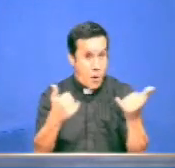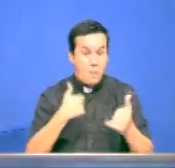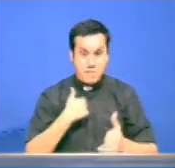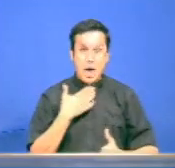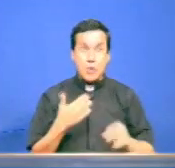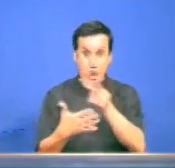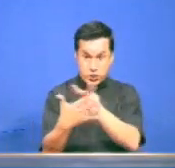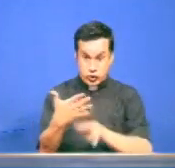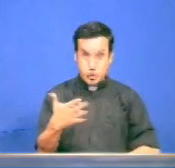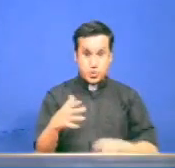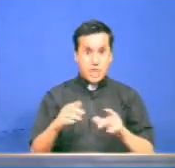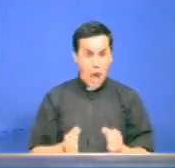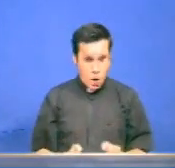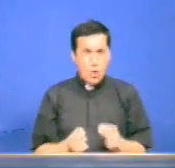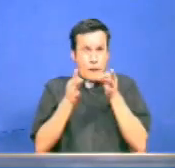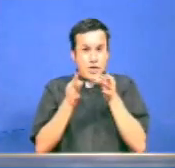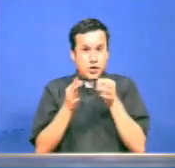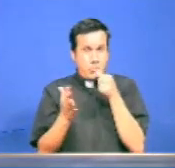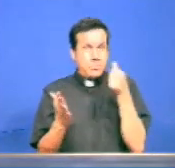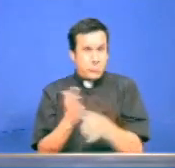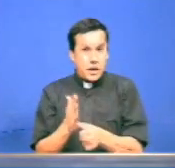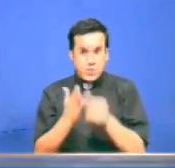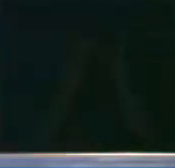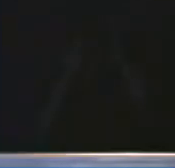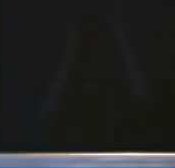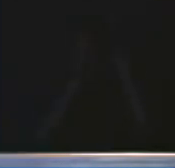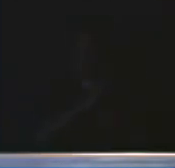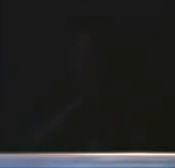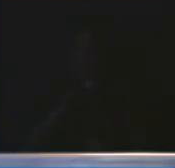conference. And as a chairman of the